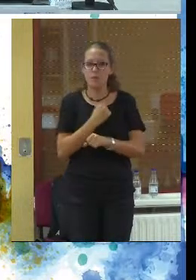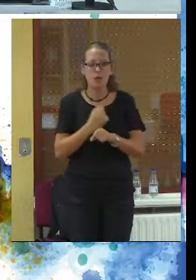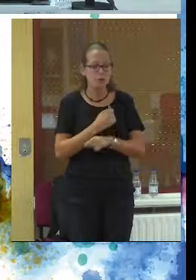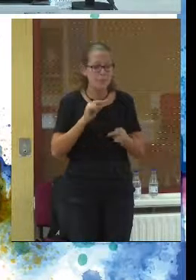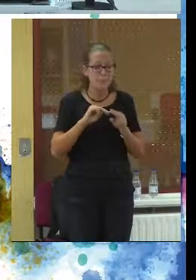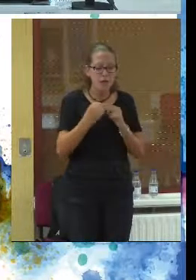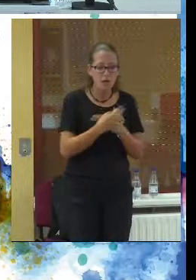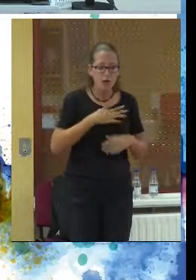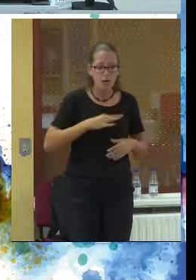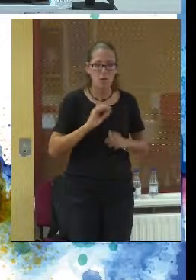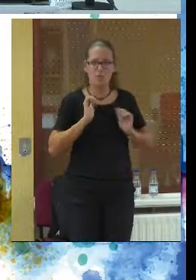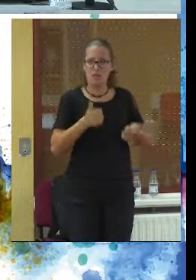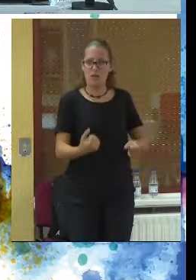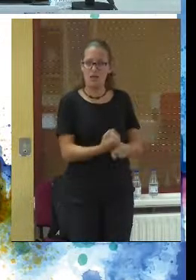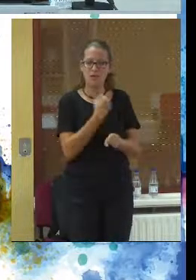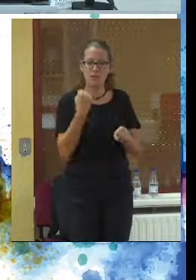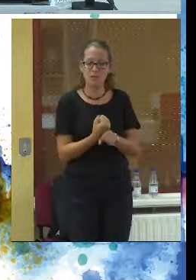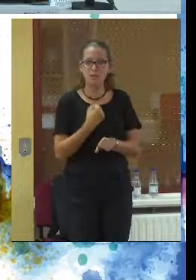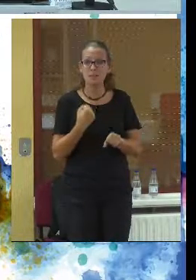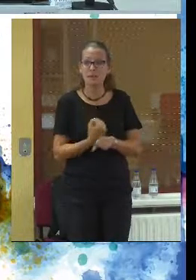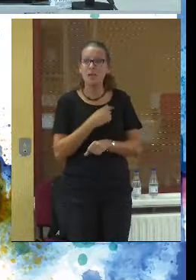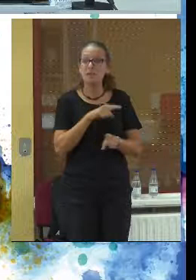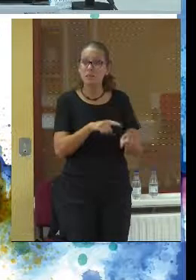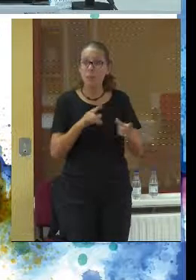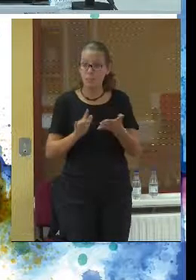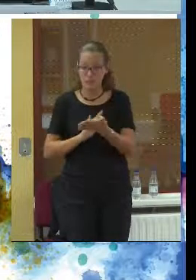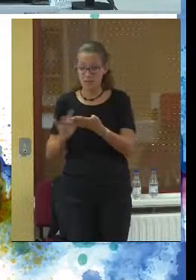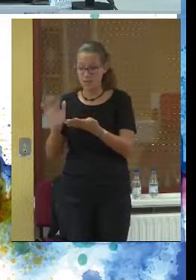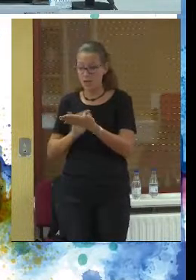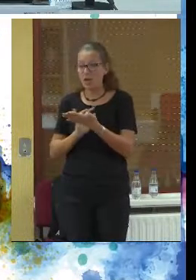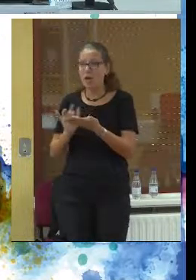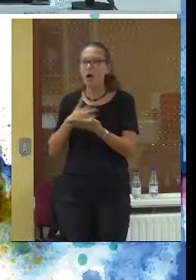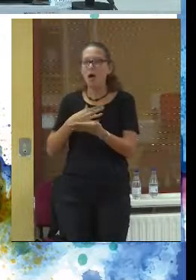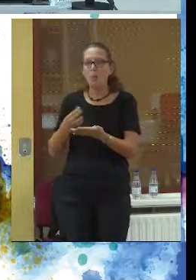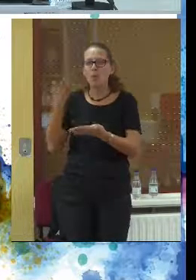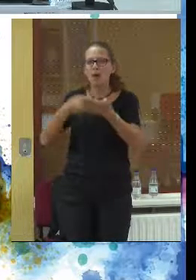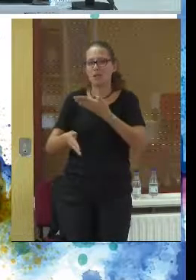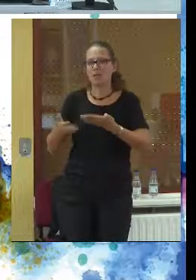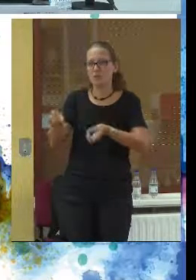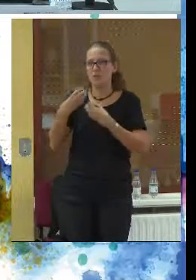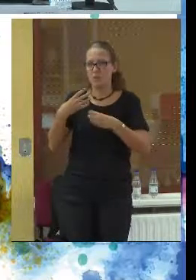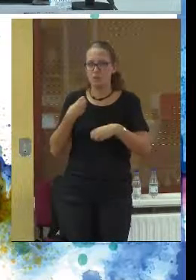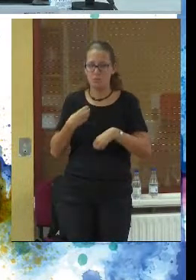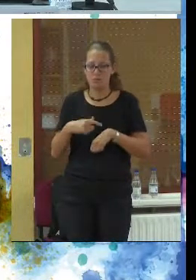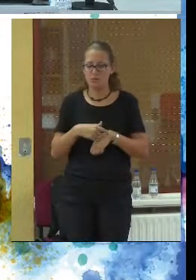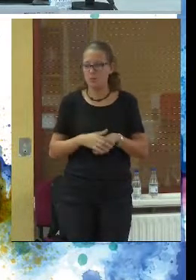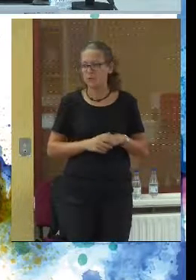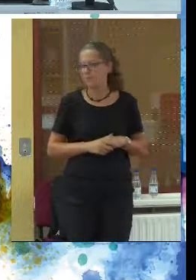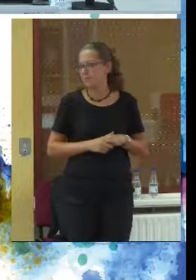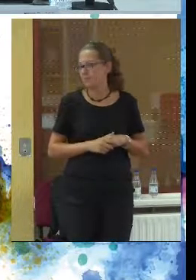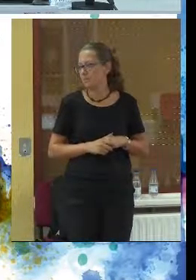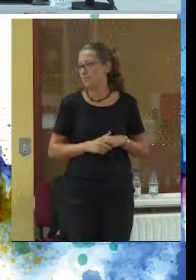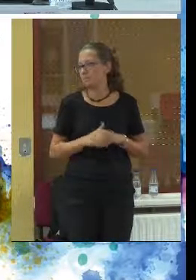workers to start working with those pieces, and at all times using the tactile screen they have access to